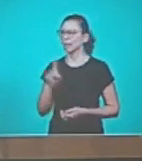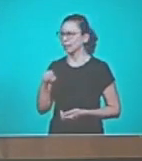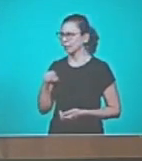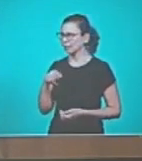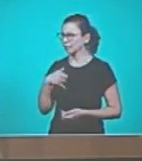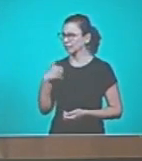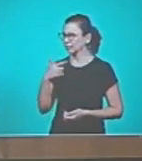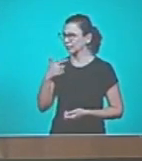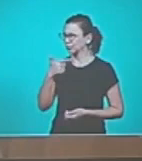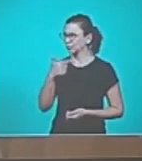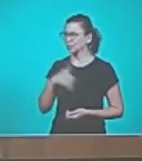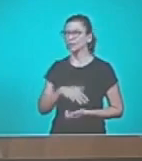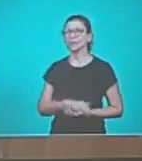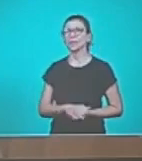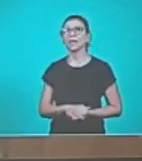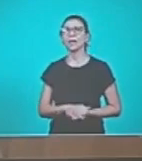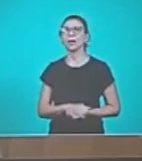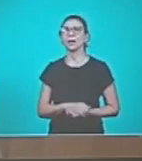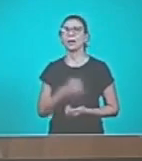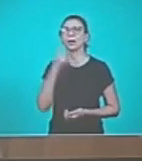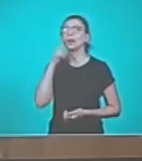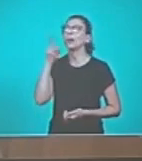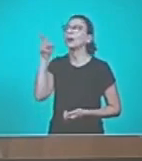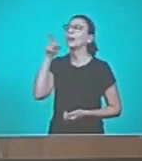She's 12. Oh, here it is.